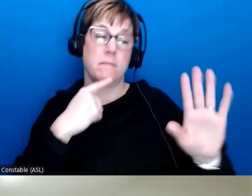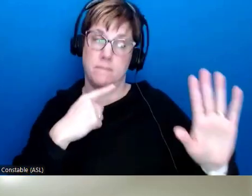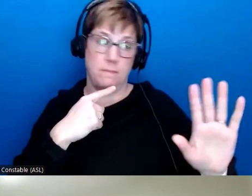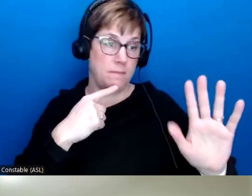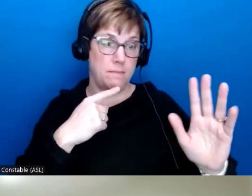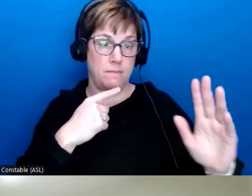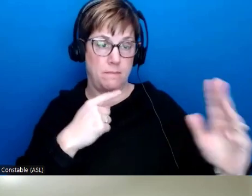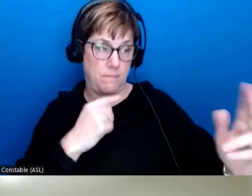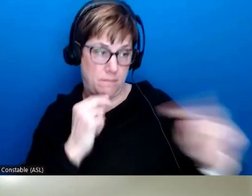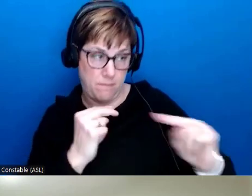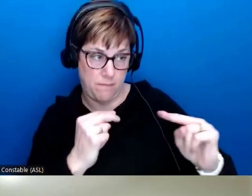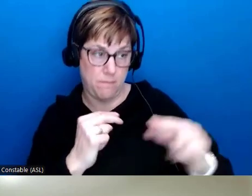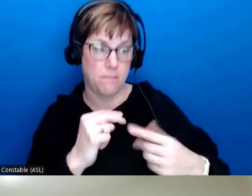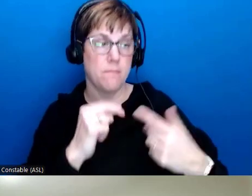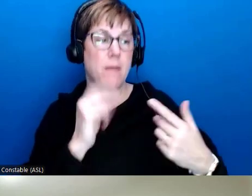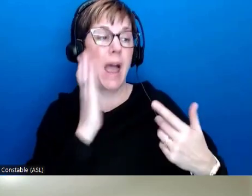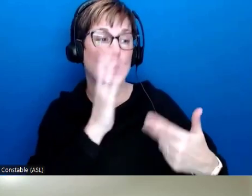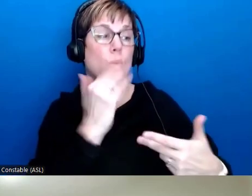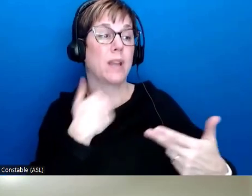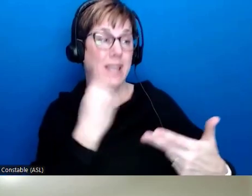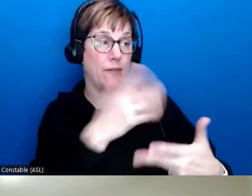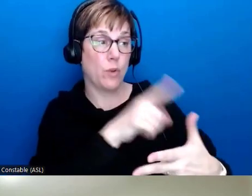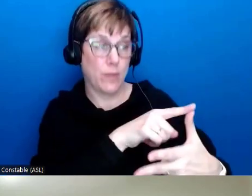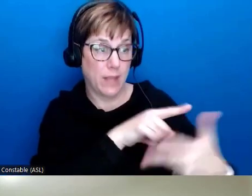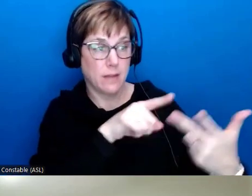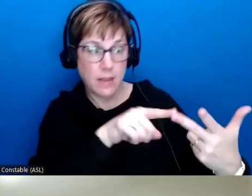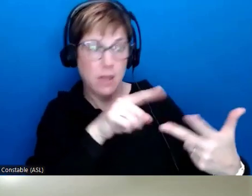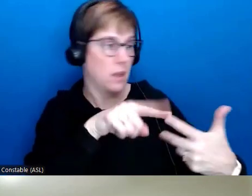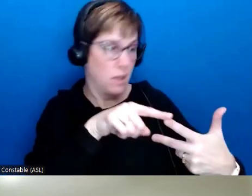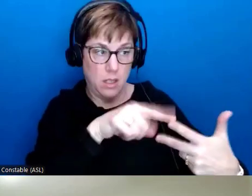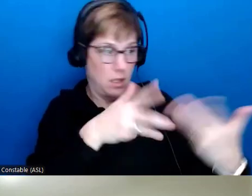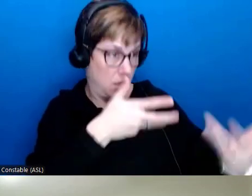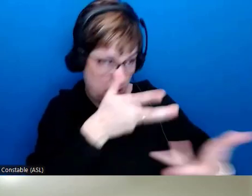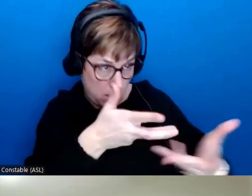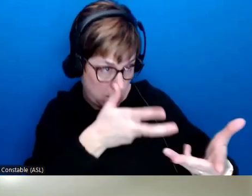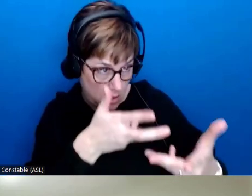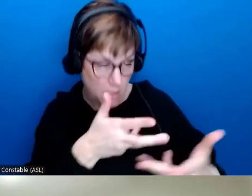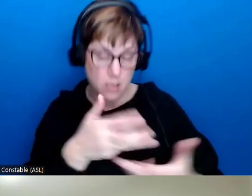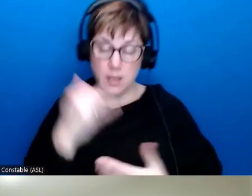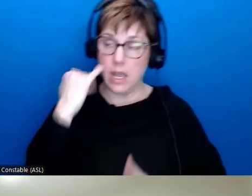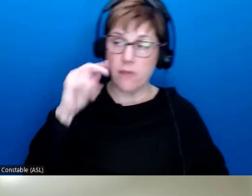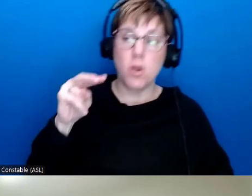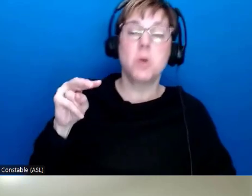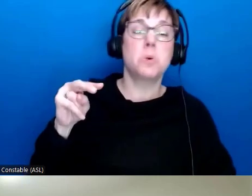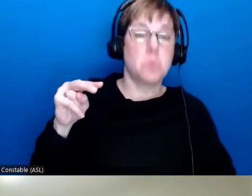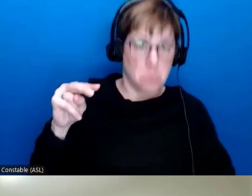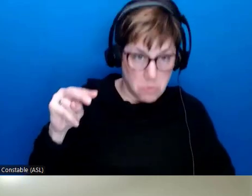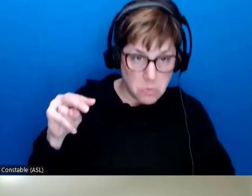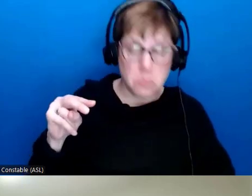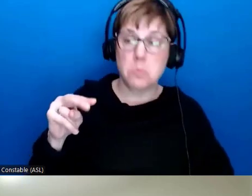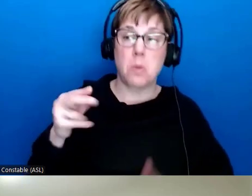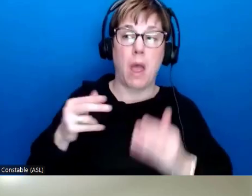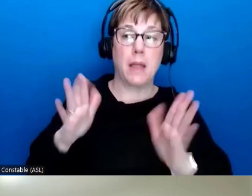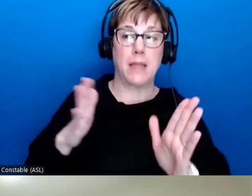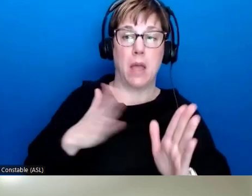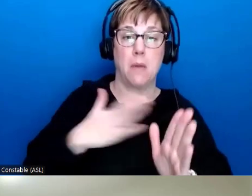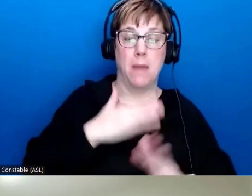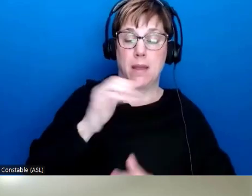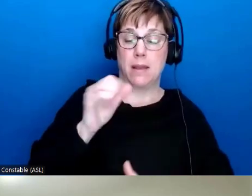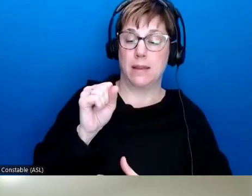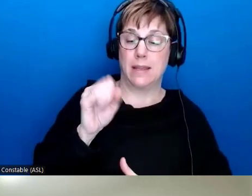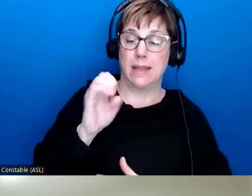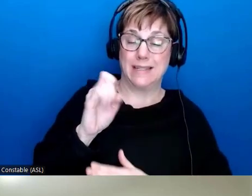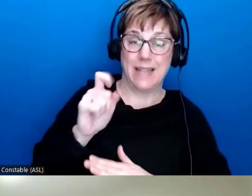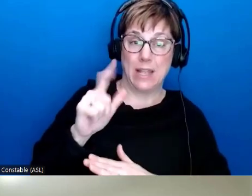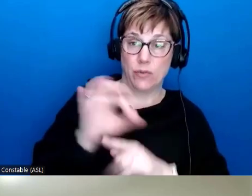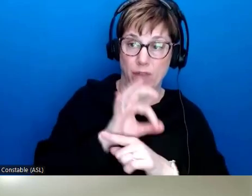as the accommodations that the employer is offering allows the employee to perform those essential functions of the job and